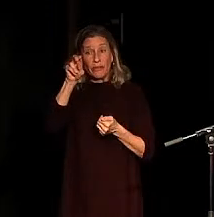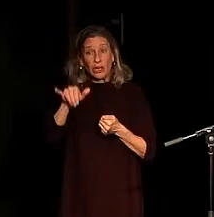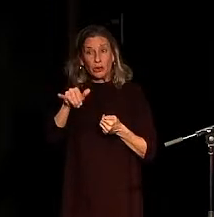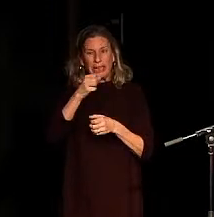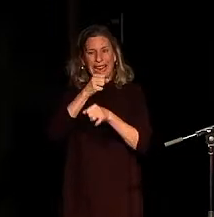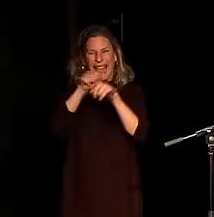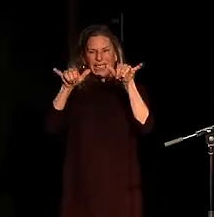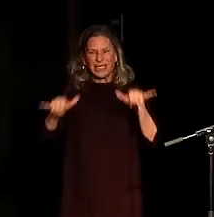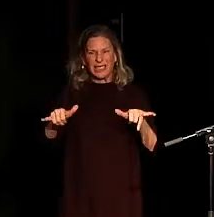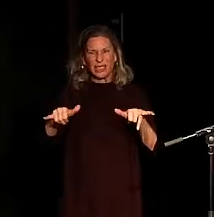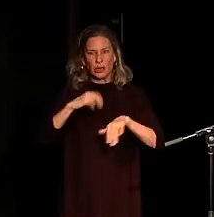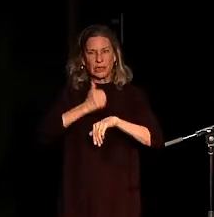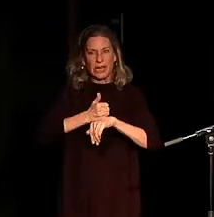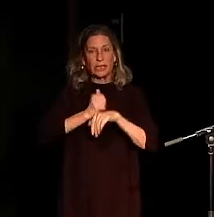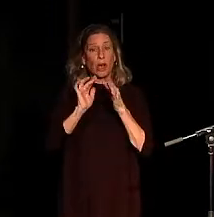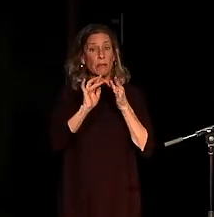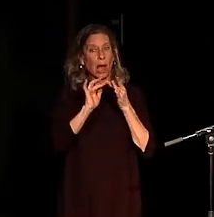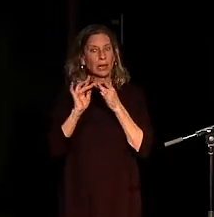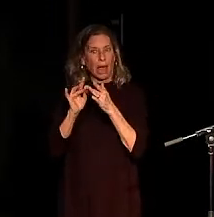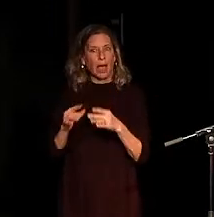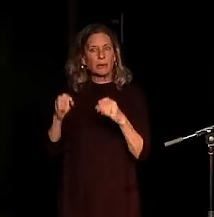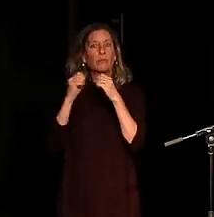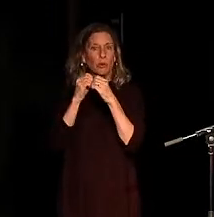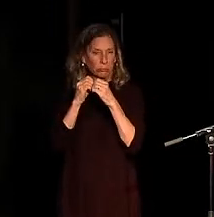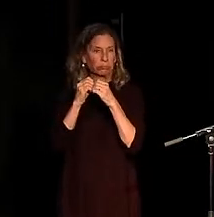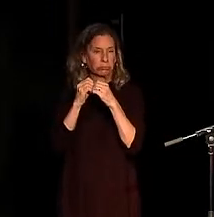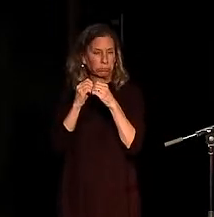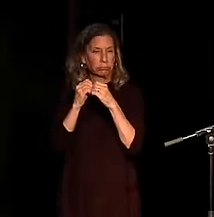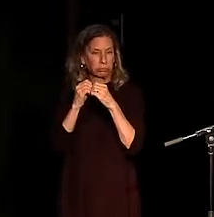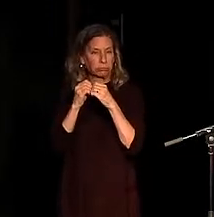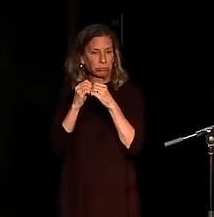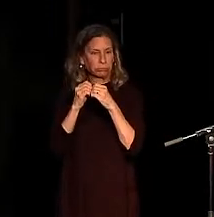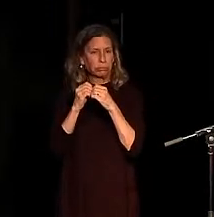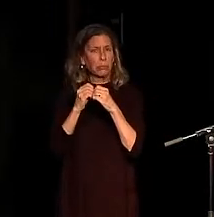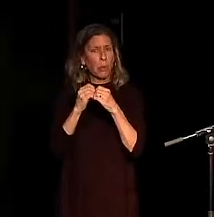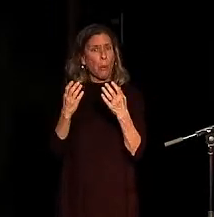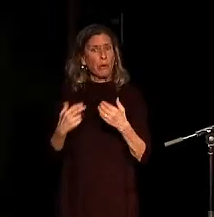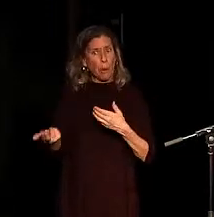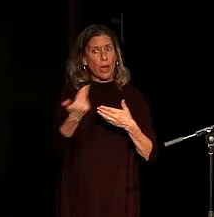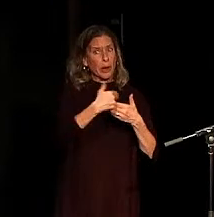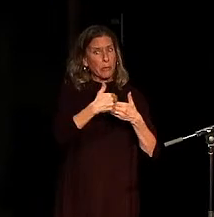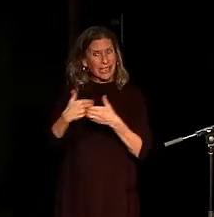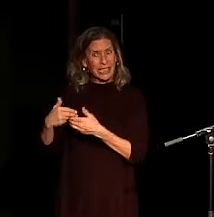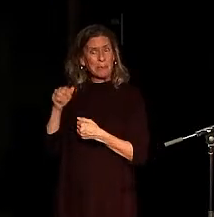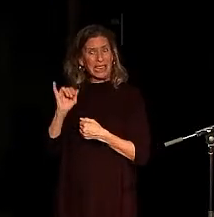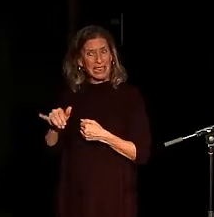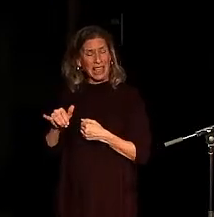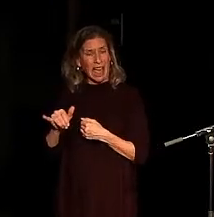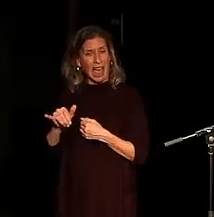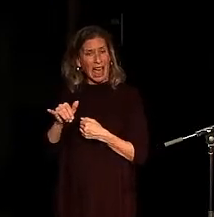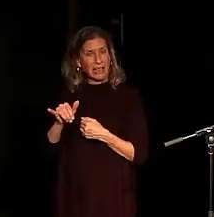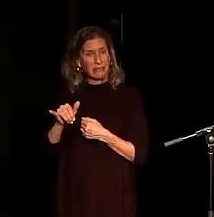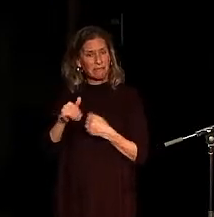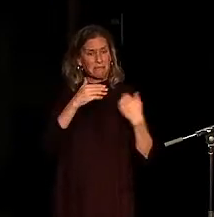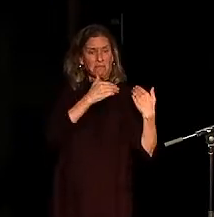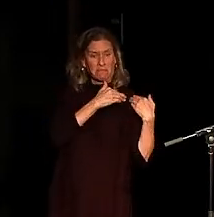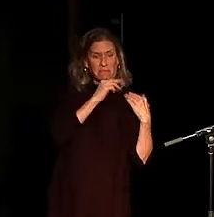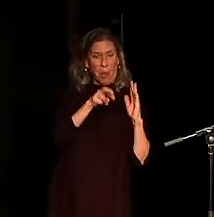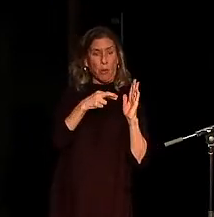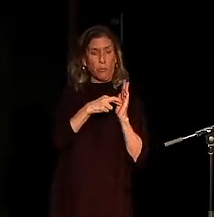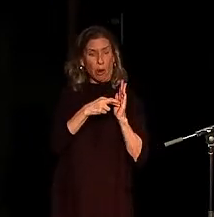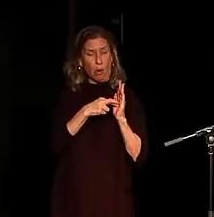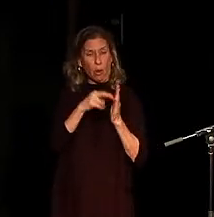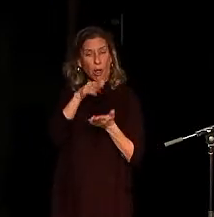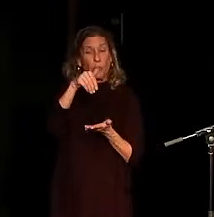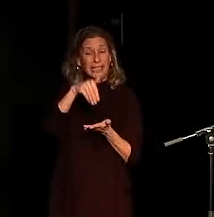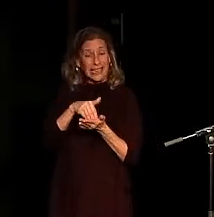system provides online. And so we want to participate in that and do our role in that. And so what